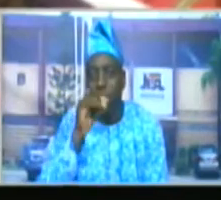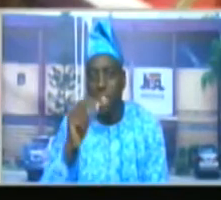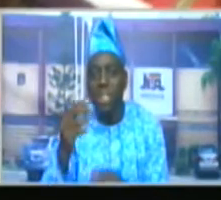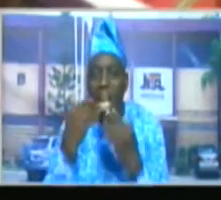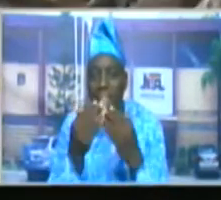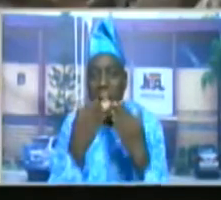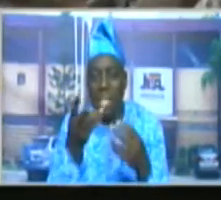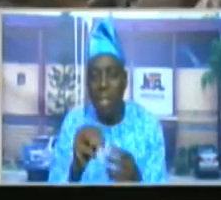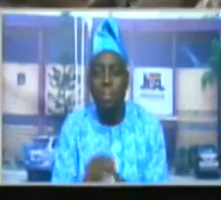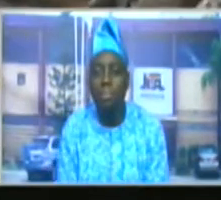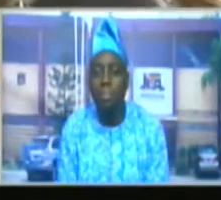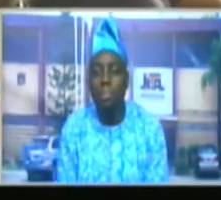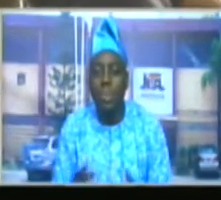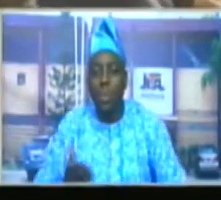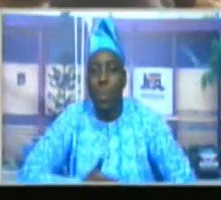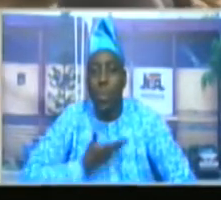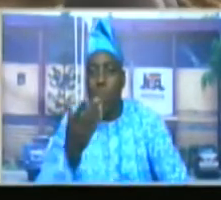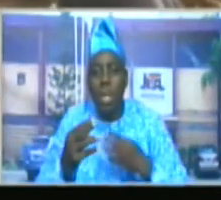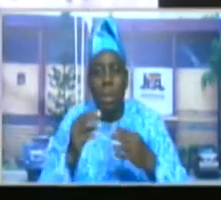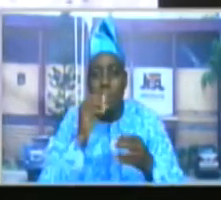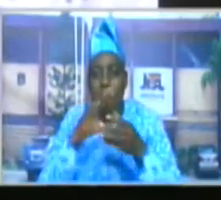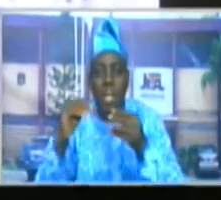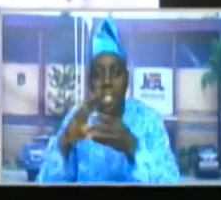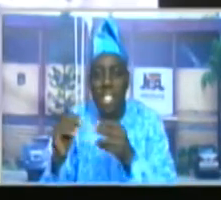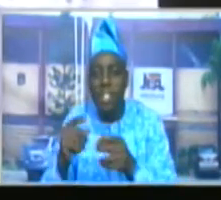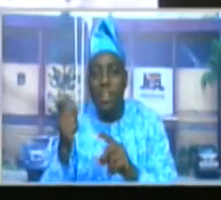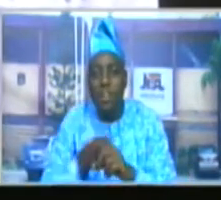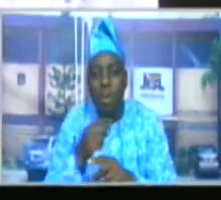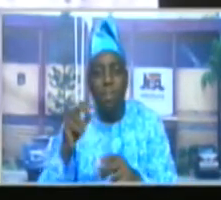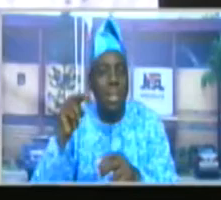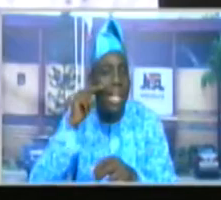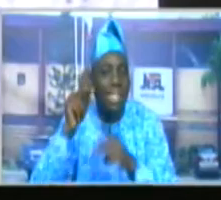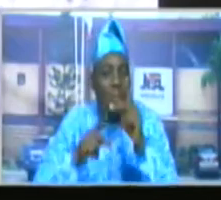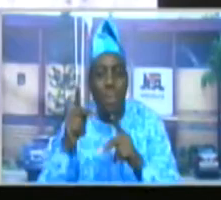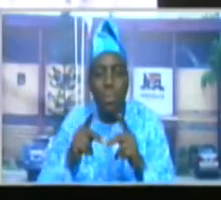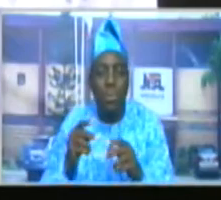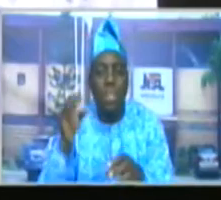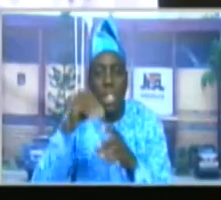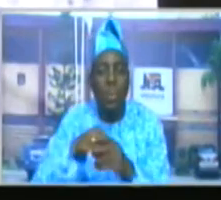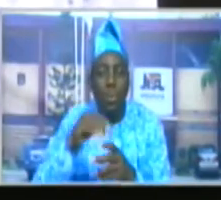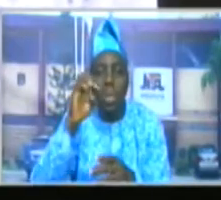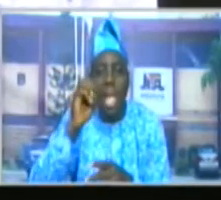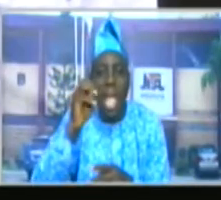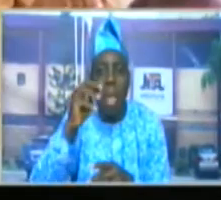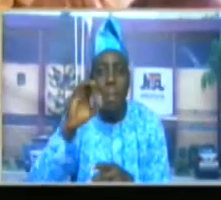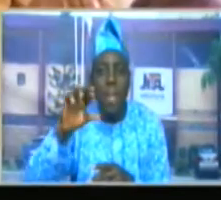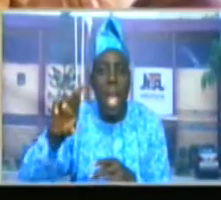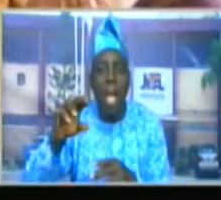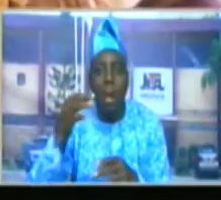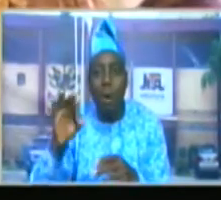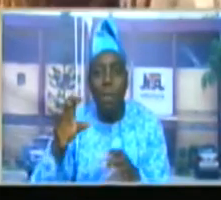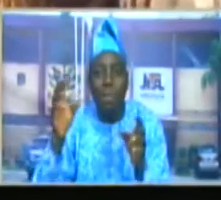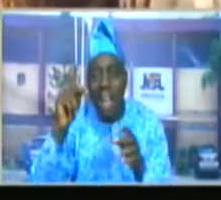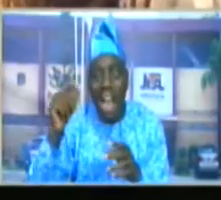that. Good messages from eminent Nigerians, including the 14th Emir of Kano, Lamido Sanusi, presentation of Award